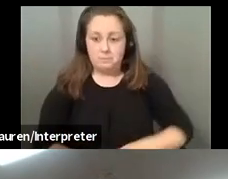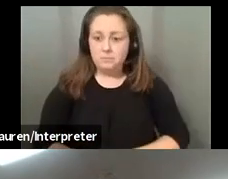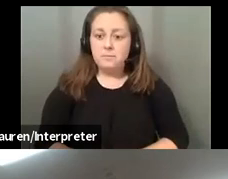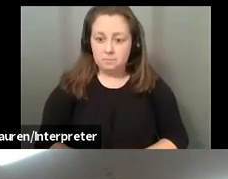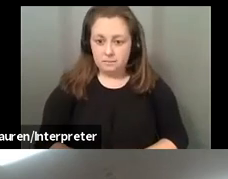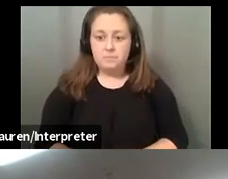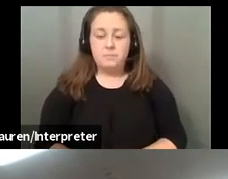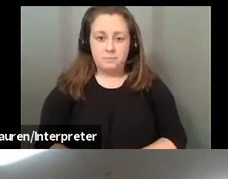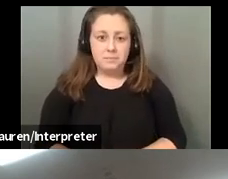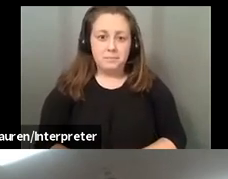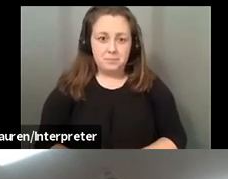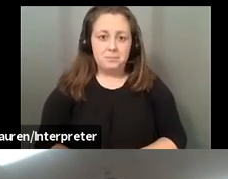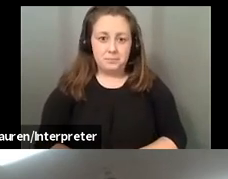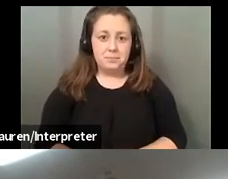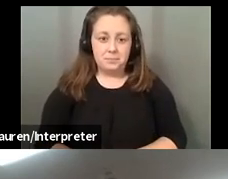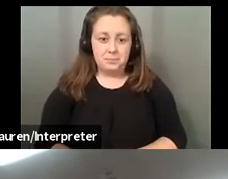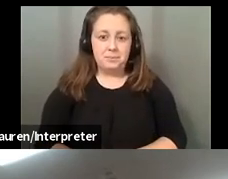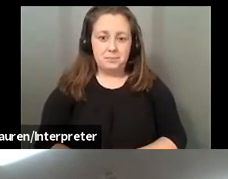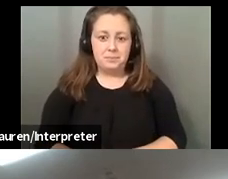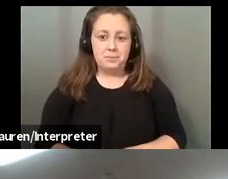Mr. Sheedy.